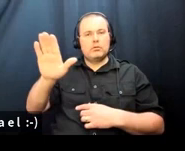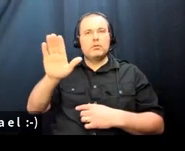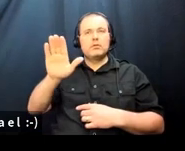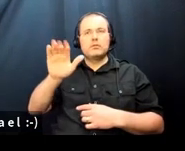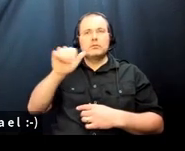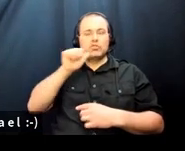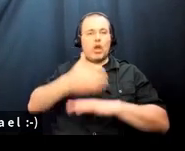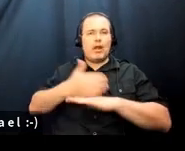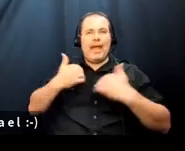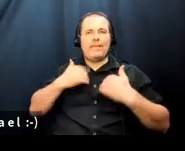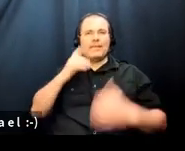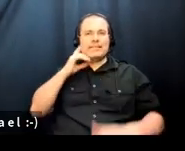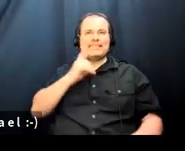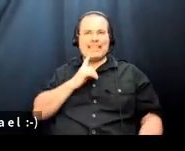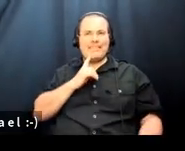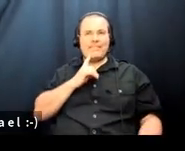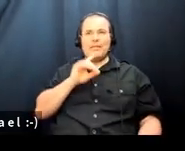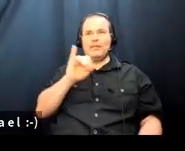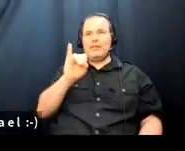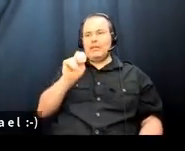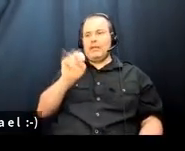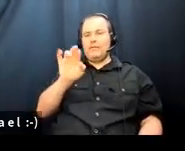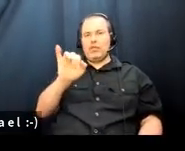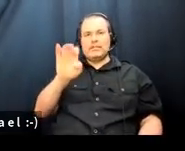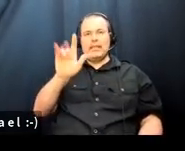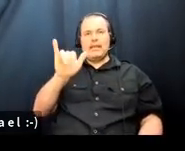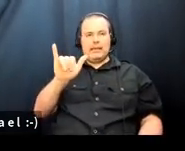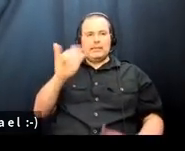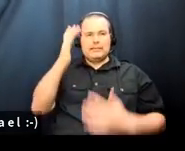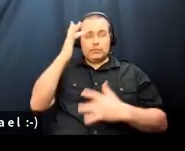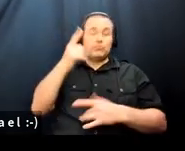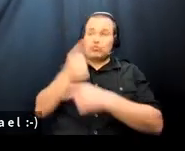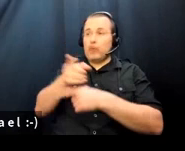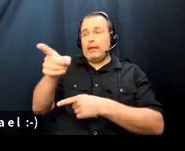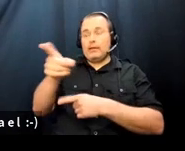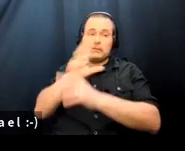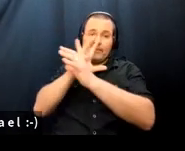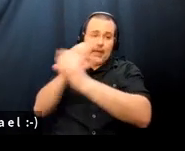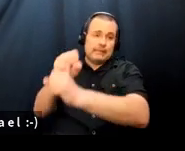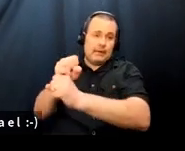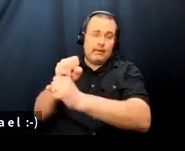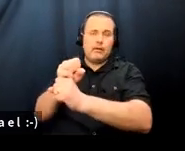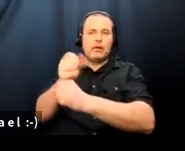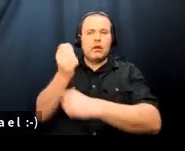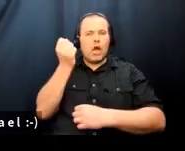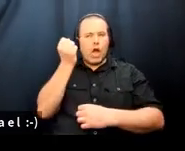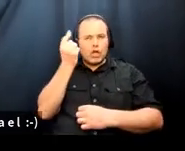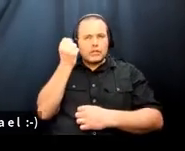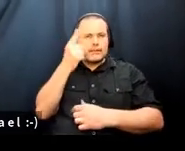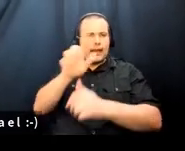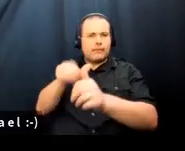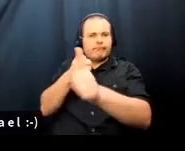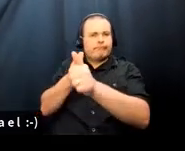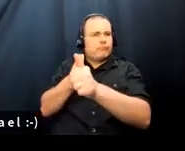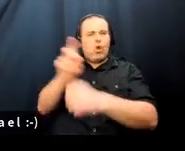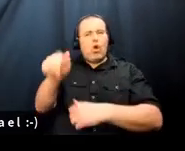syndrome, which is really, she's right, it's pretty fascinating. And understanding what other